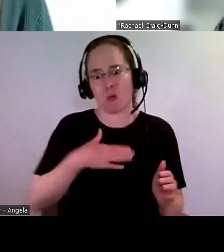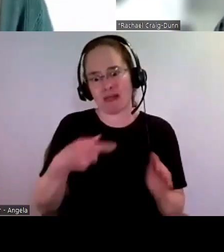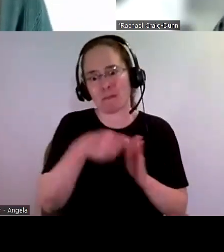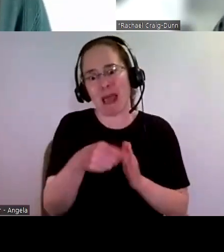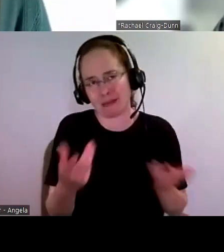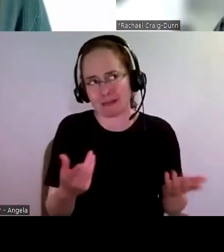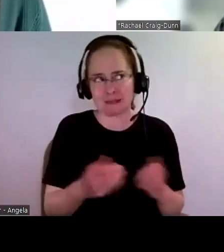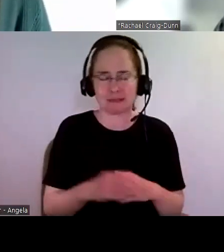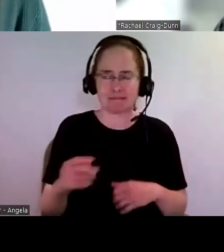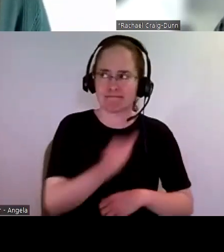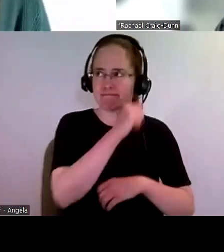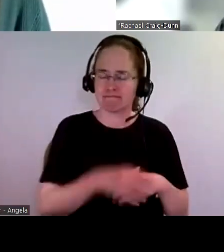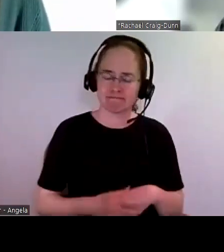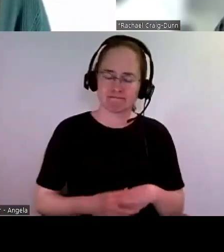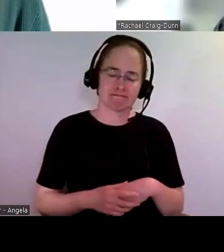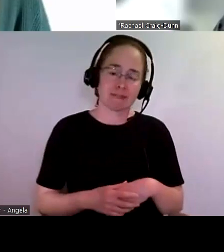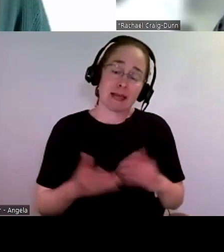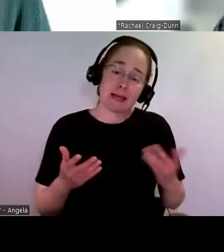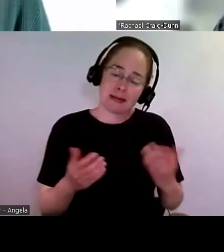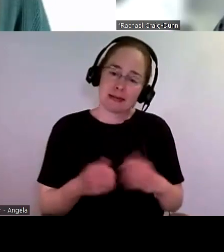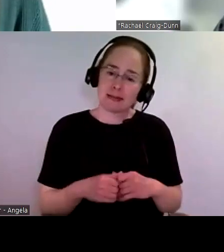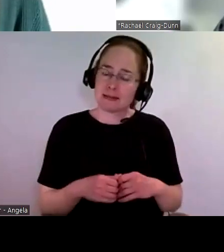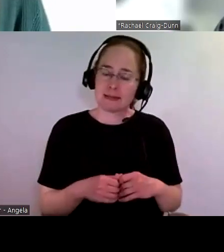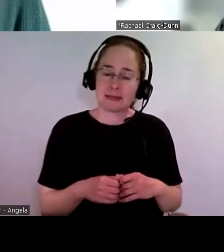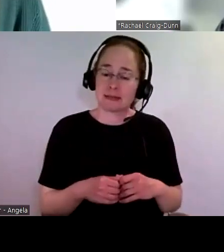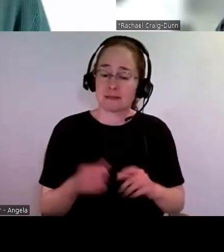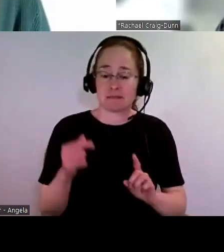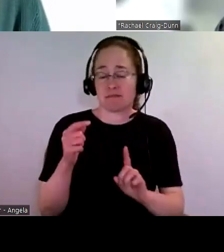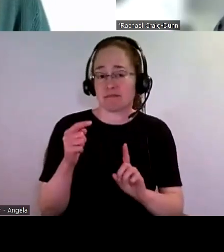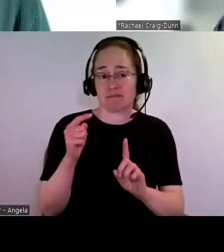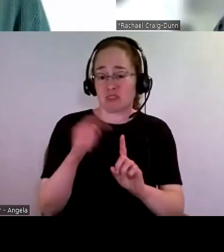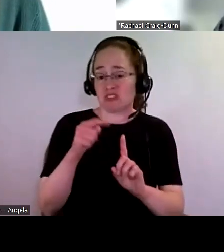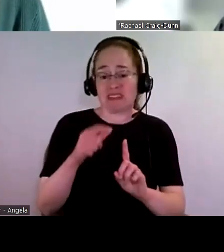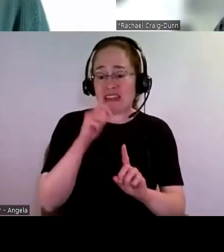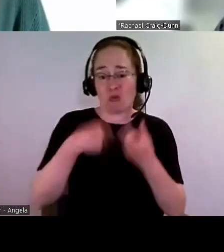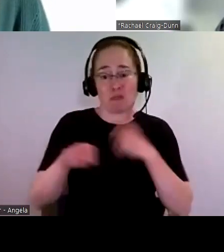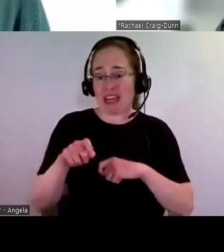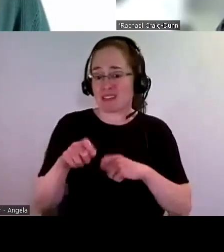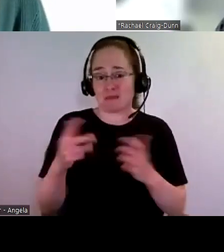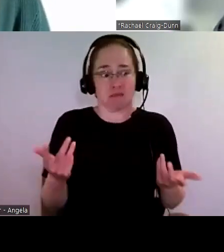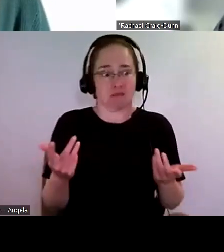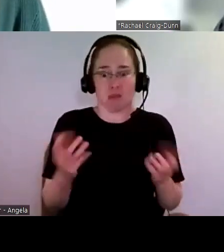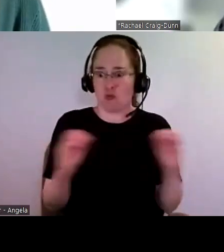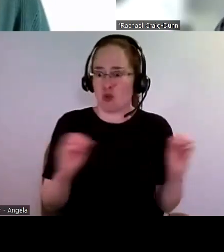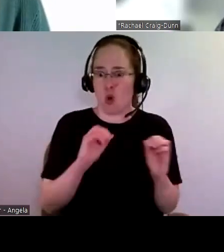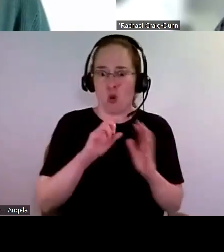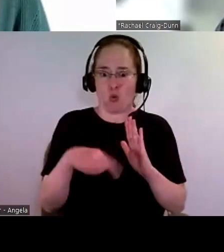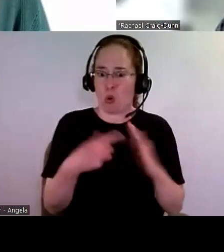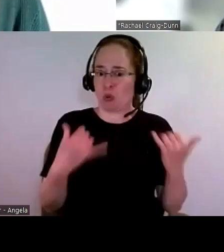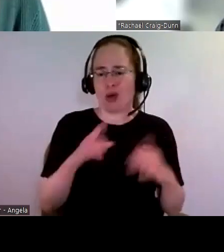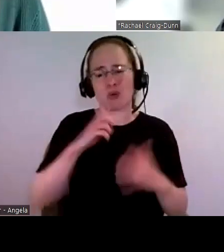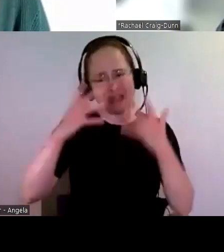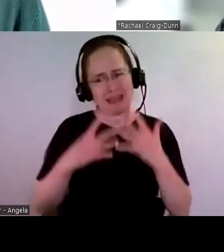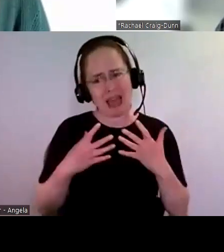which you know, and she hasn't been replaced. There's no one in that role now. That's really sad, and